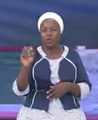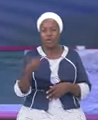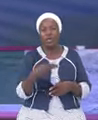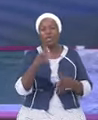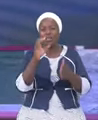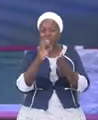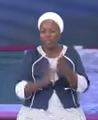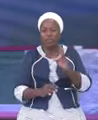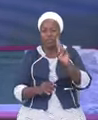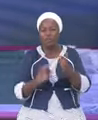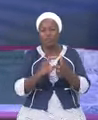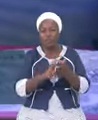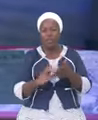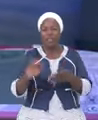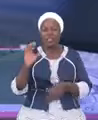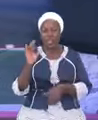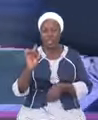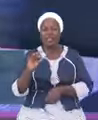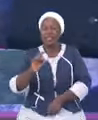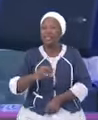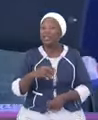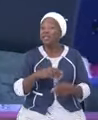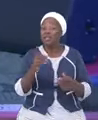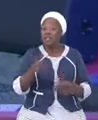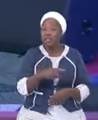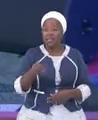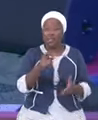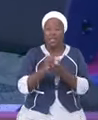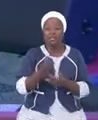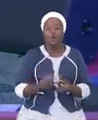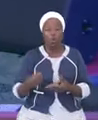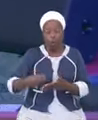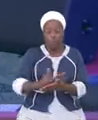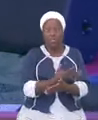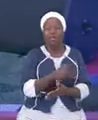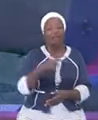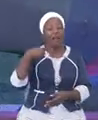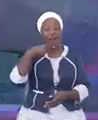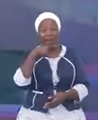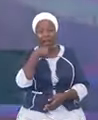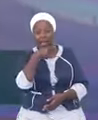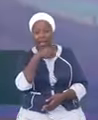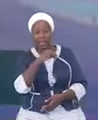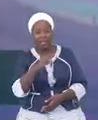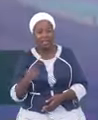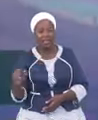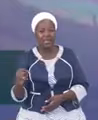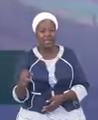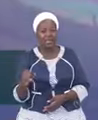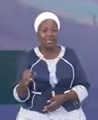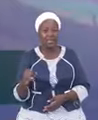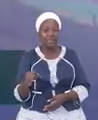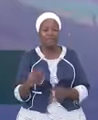2, and we're looking at verse 8. They that observe lying vanities